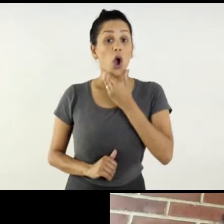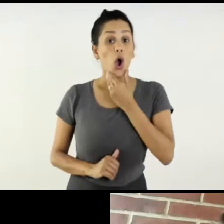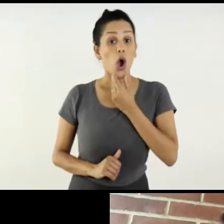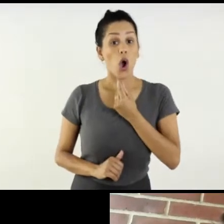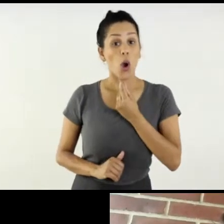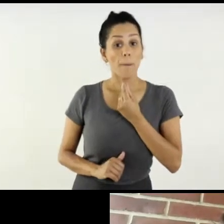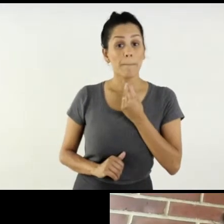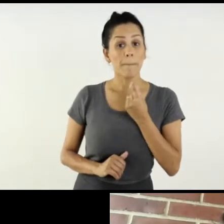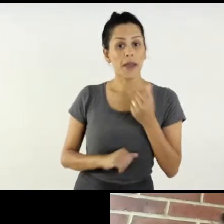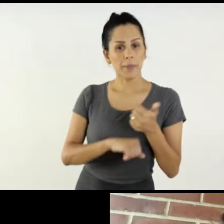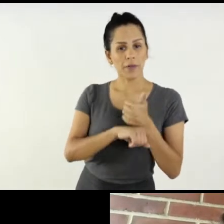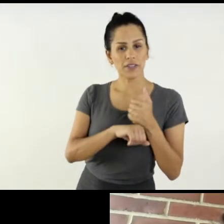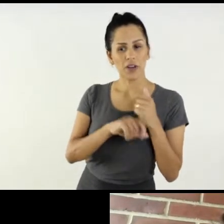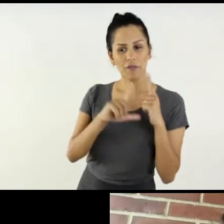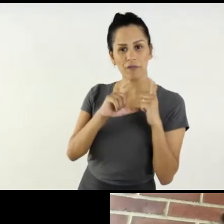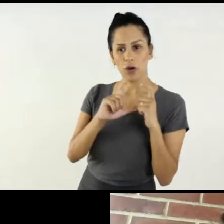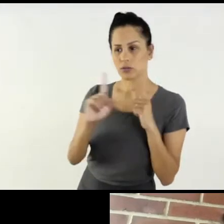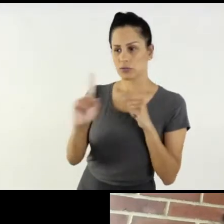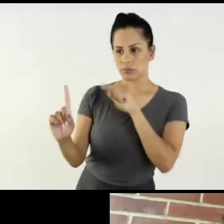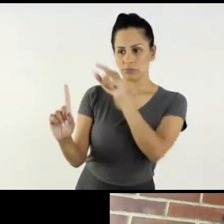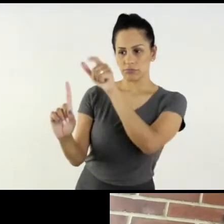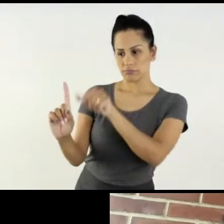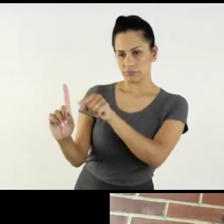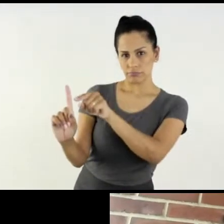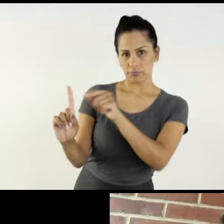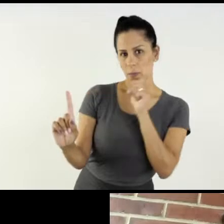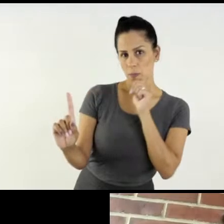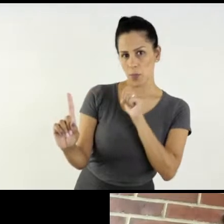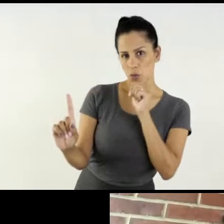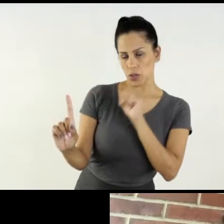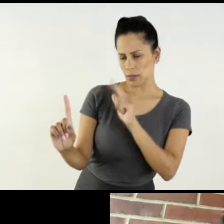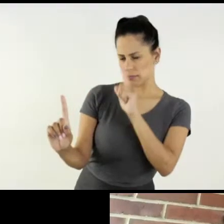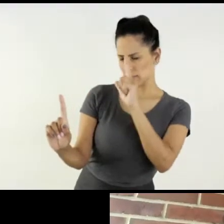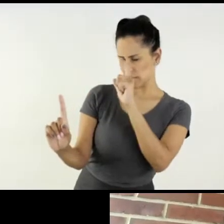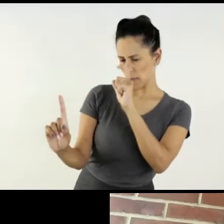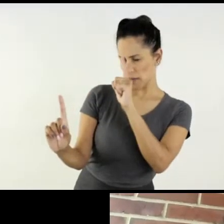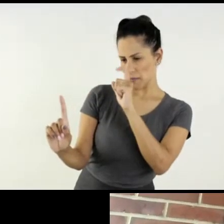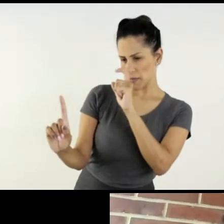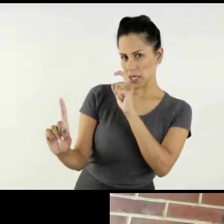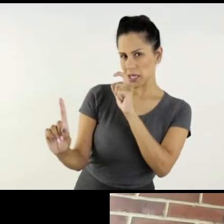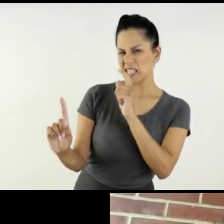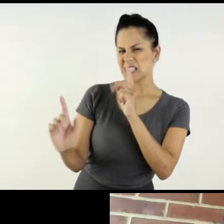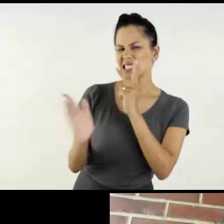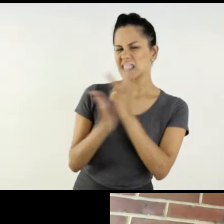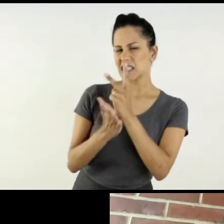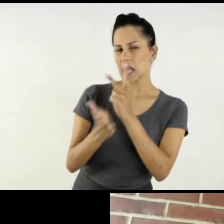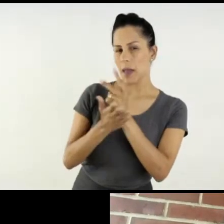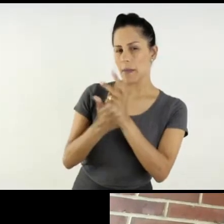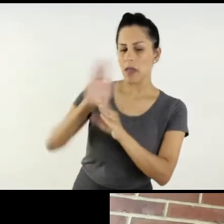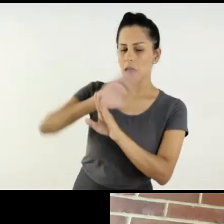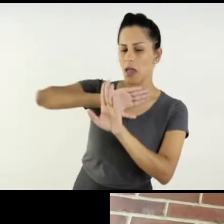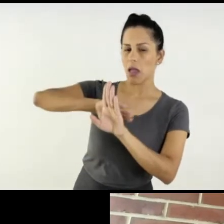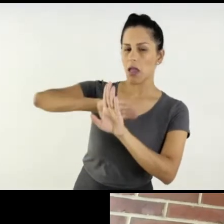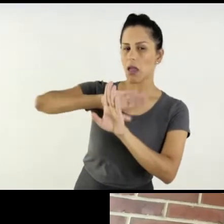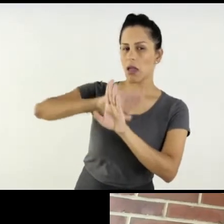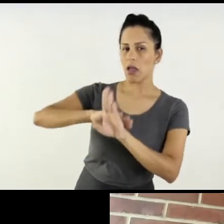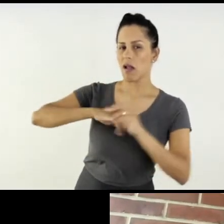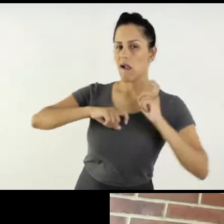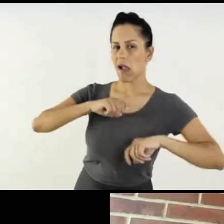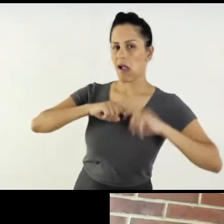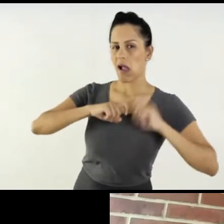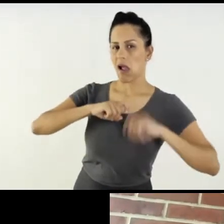is a sexist tenor in the perception and consequently in the result?